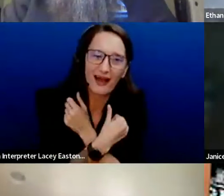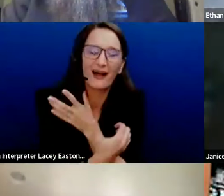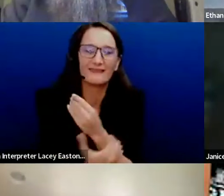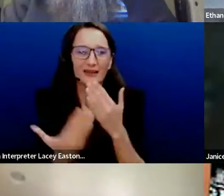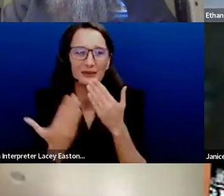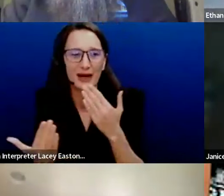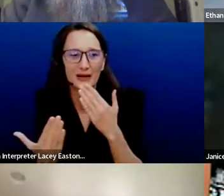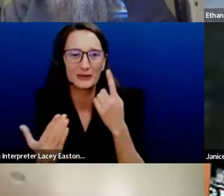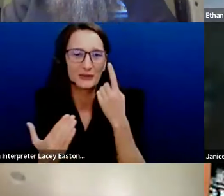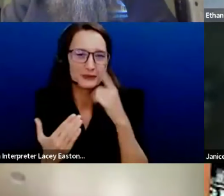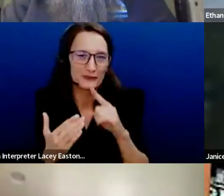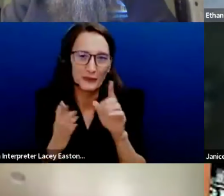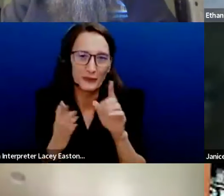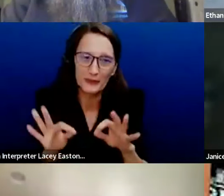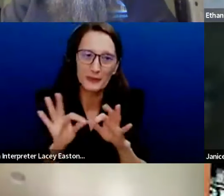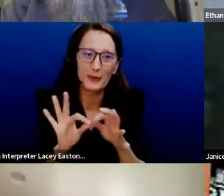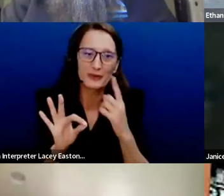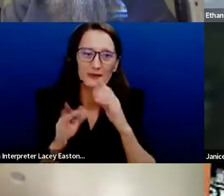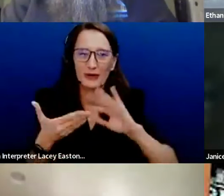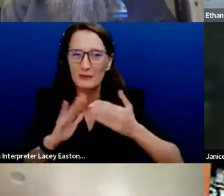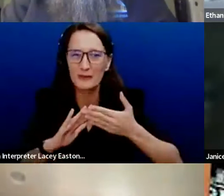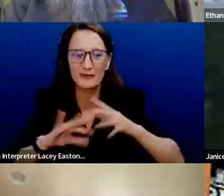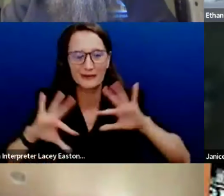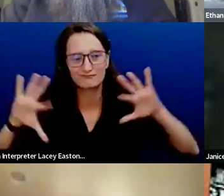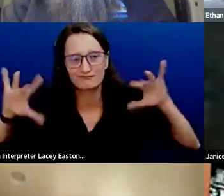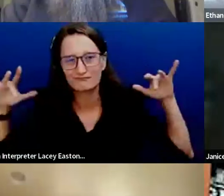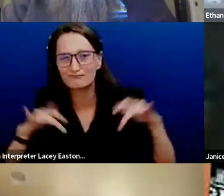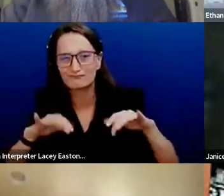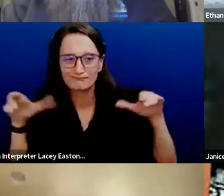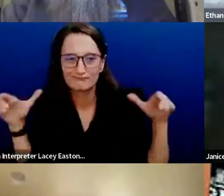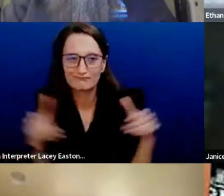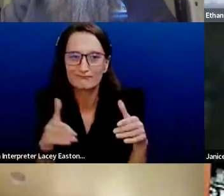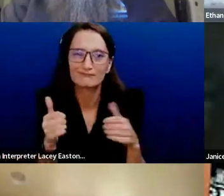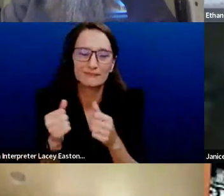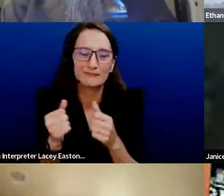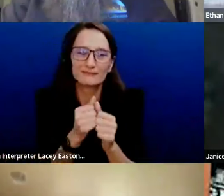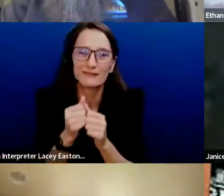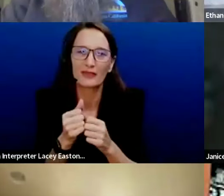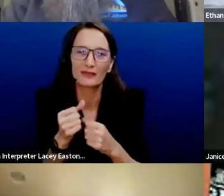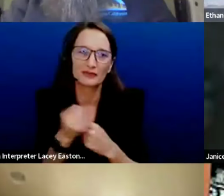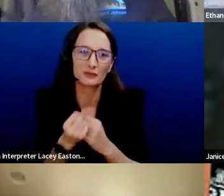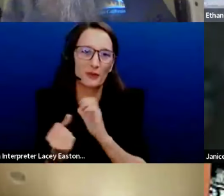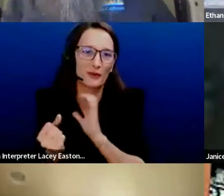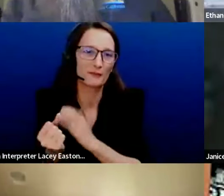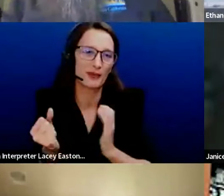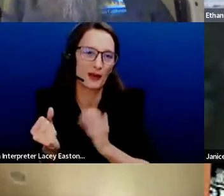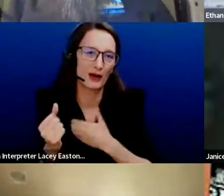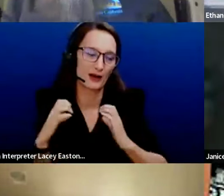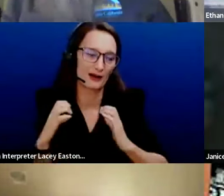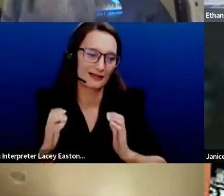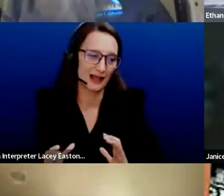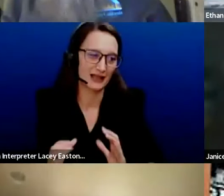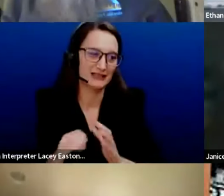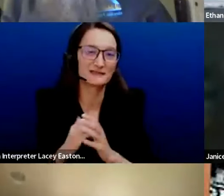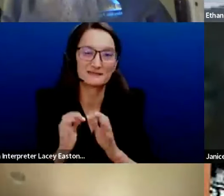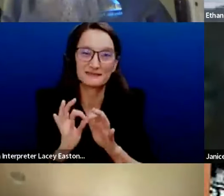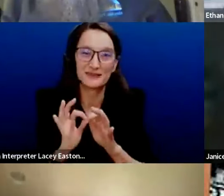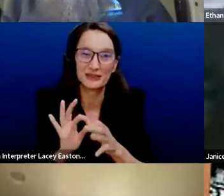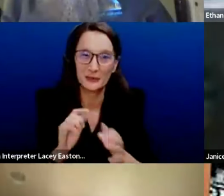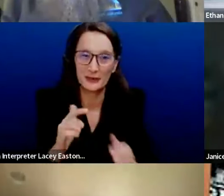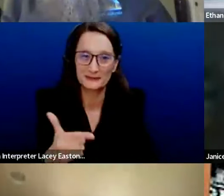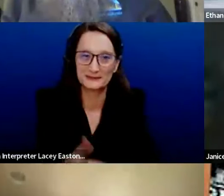the importance of community coming together for our clients. So I'm actually representing a couple of our staff members here